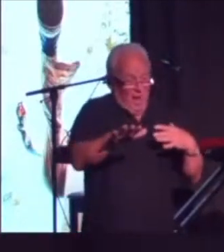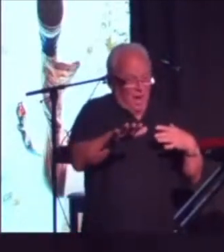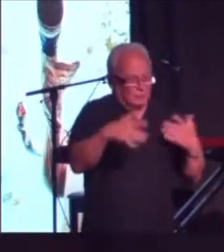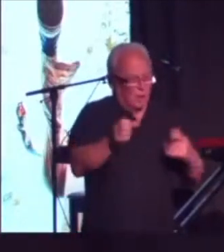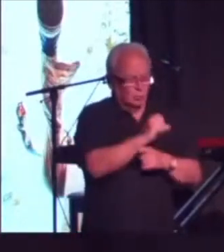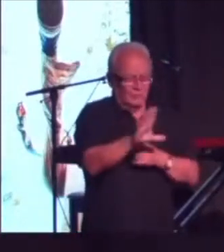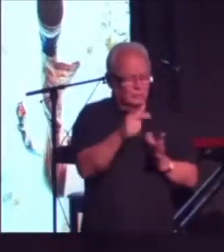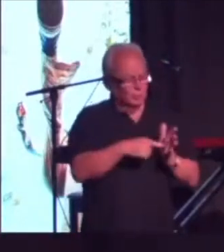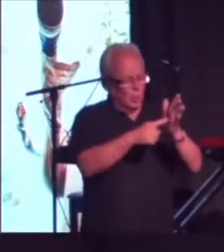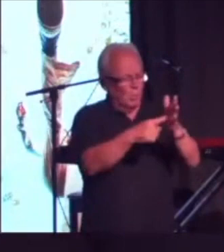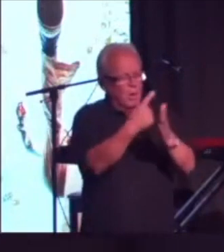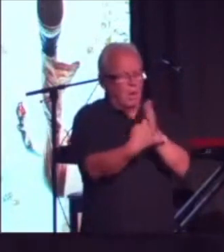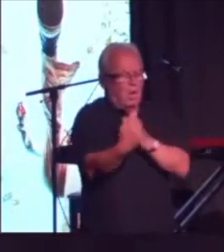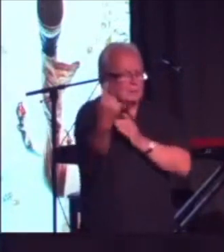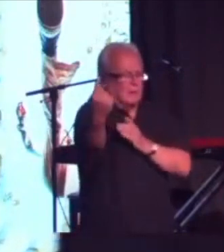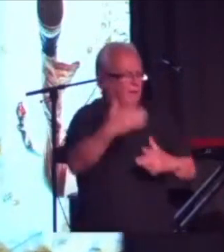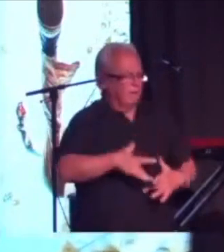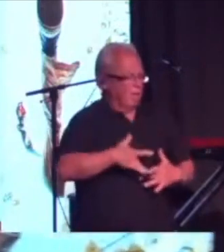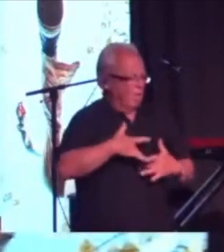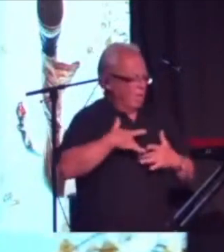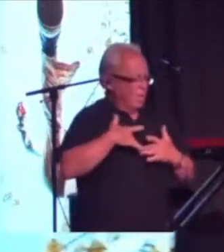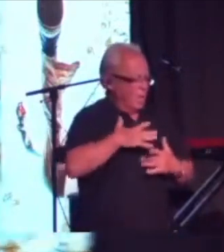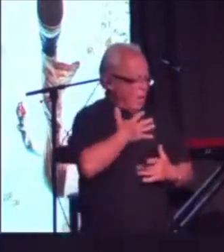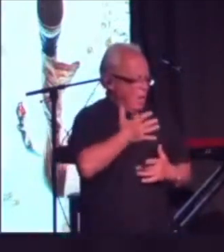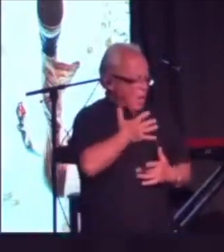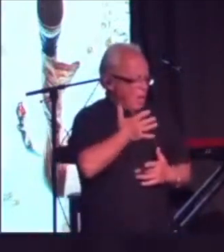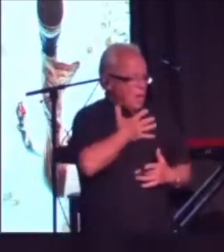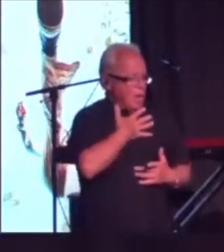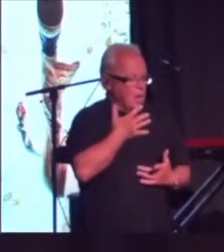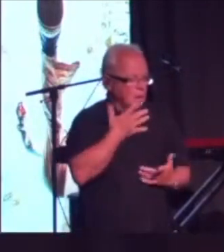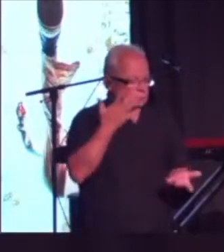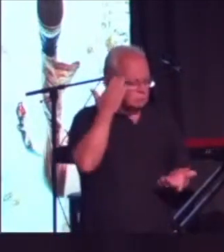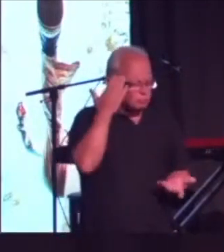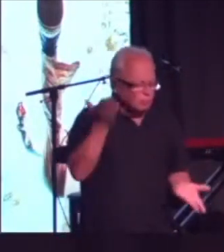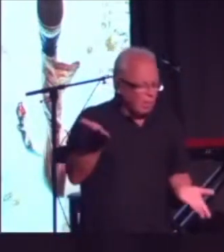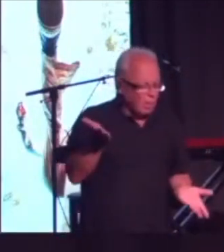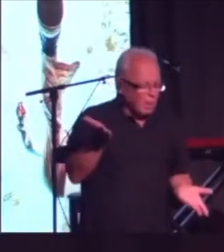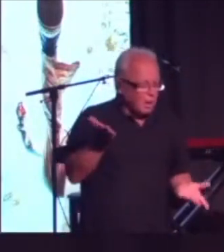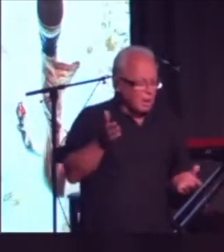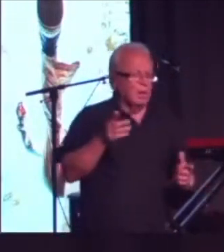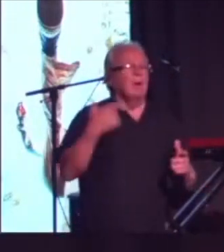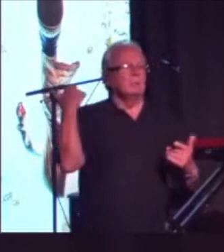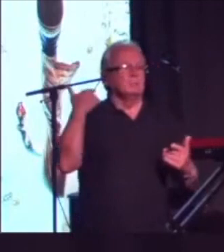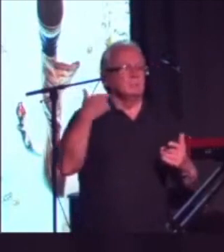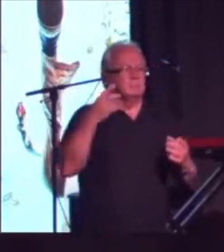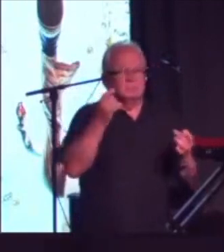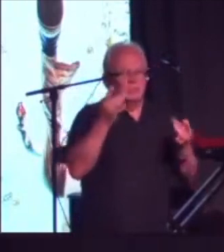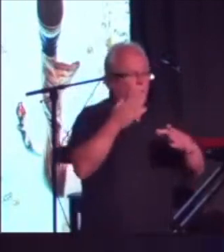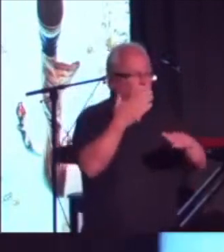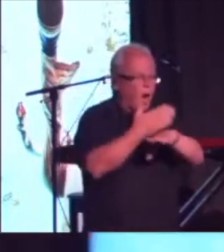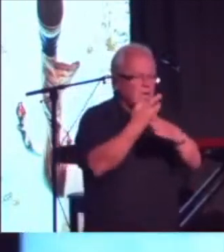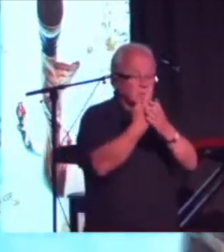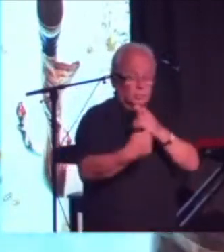on usefulness. So when the work stopped, when everything ground to a halt, when life as we knew it stopped and the dust settled, and